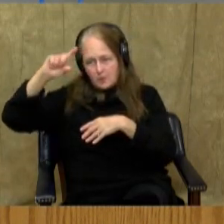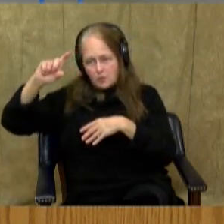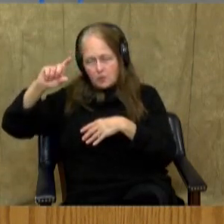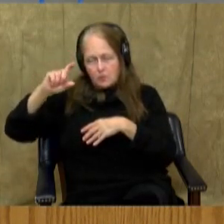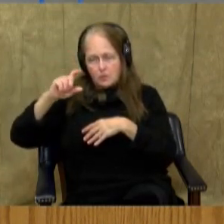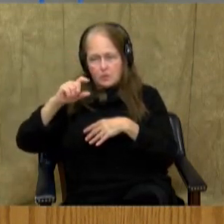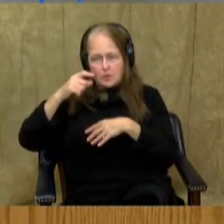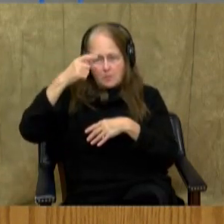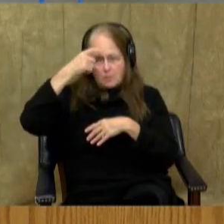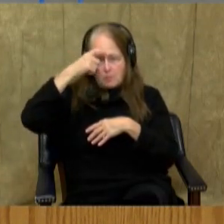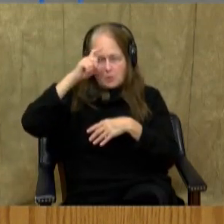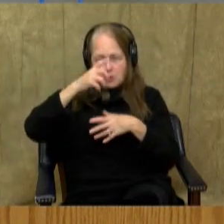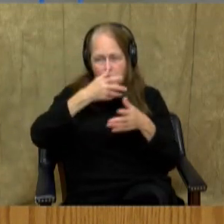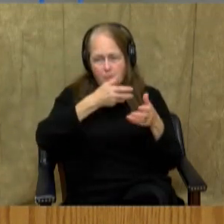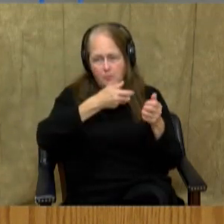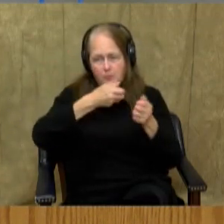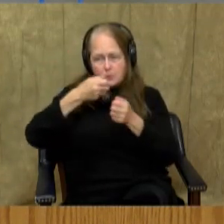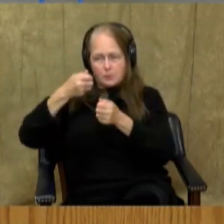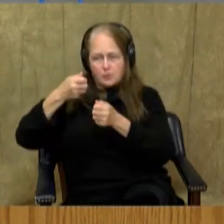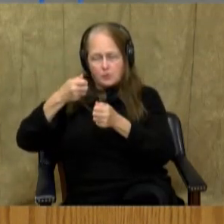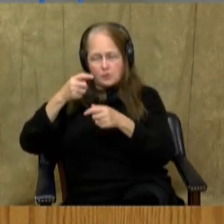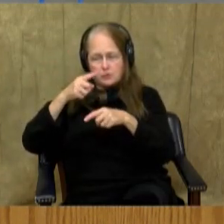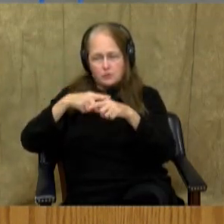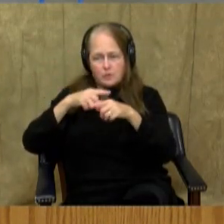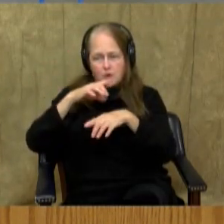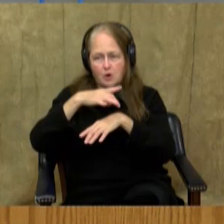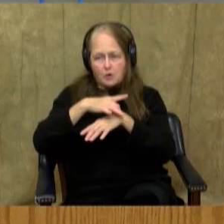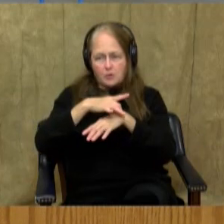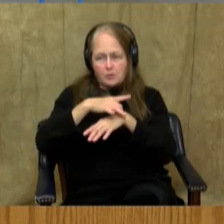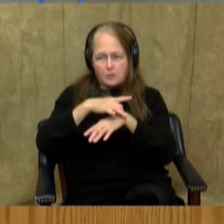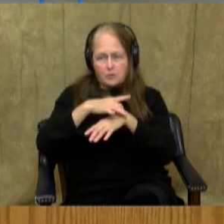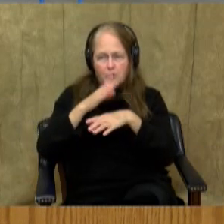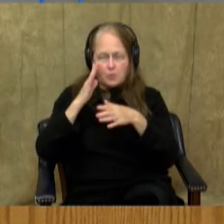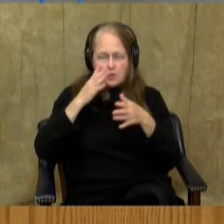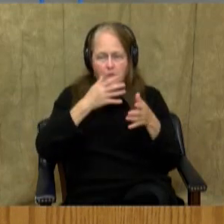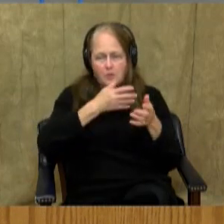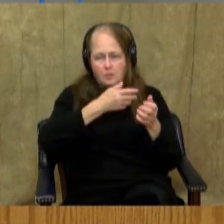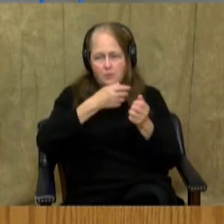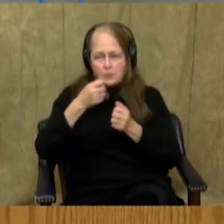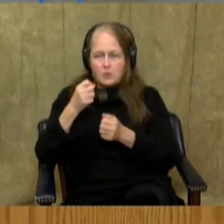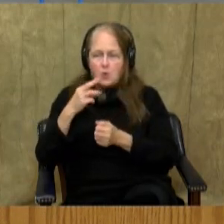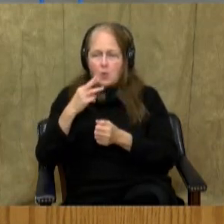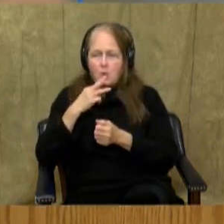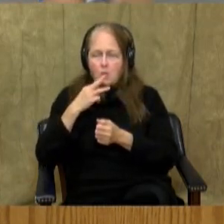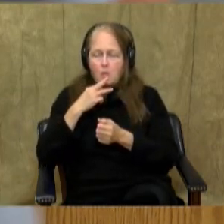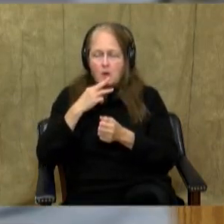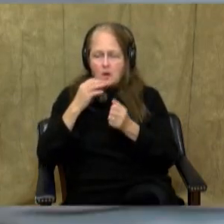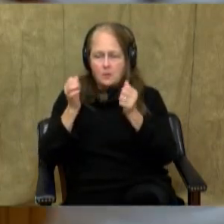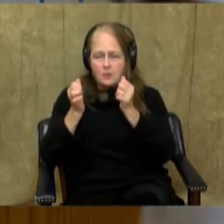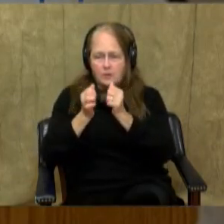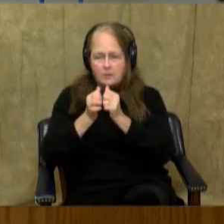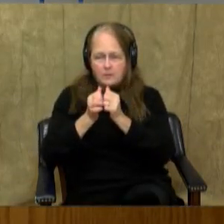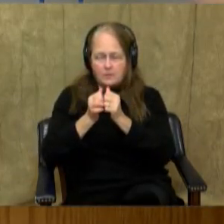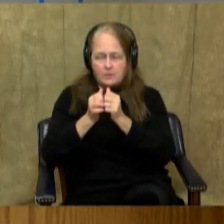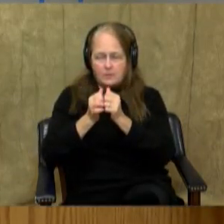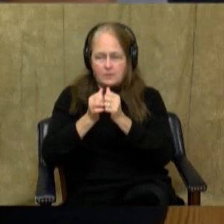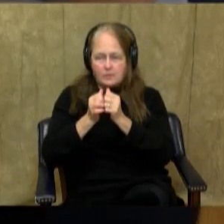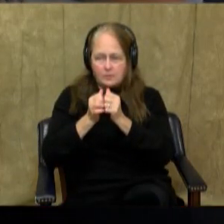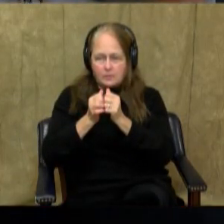is pulling back towards the Earth, and it's going to pull the water with it.